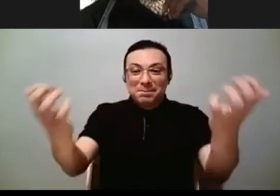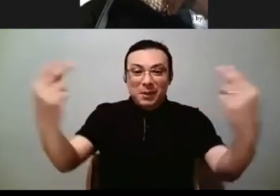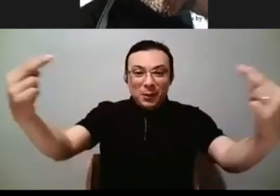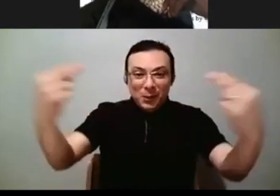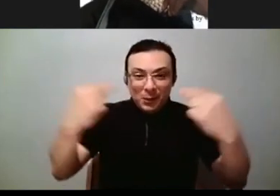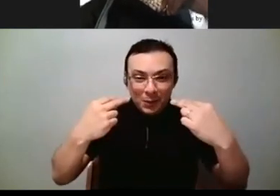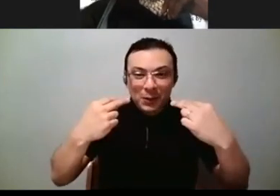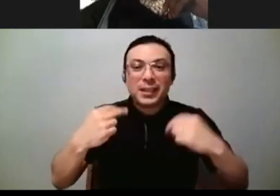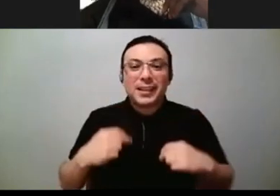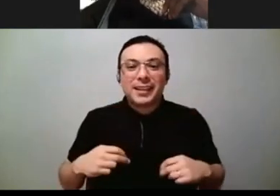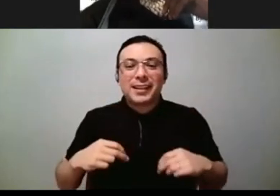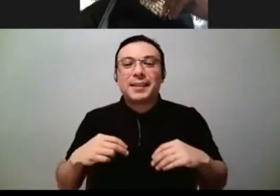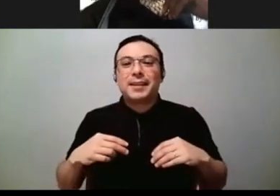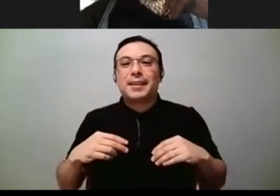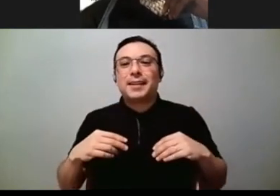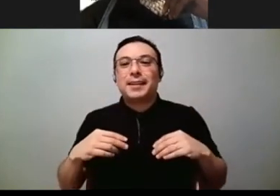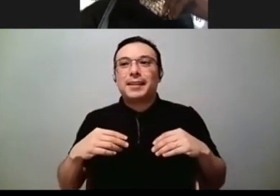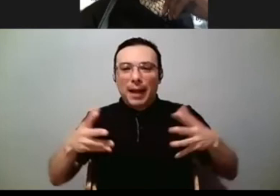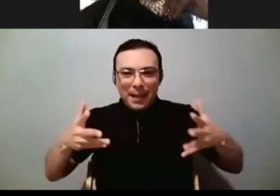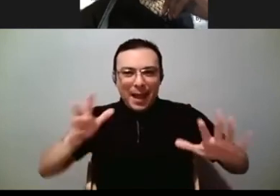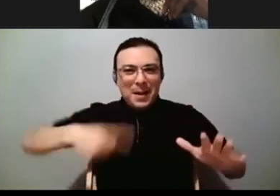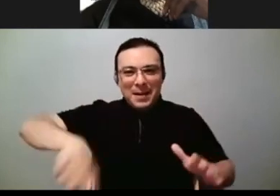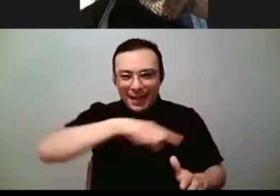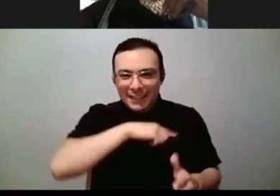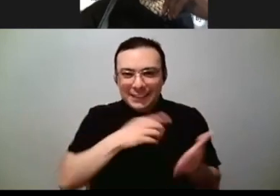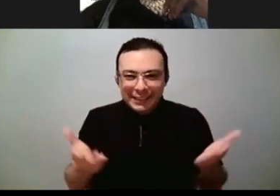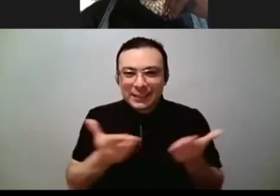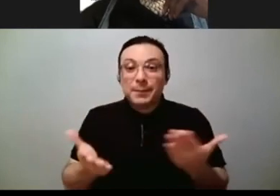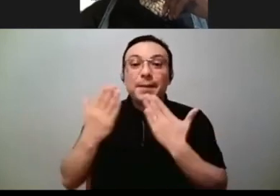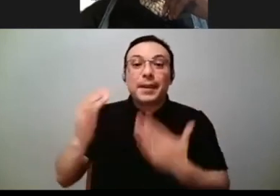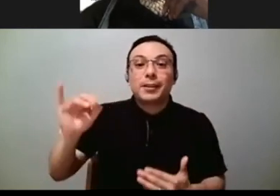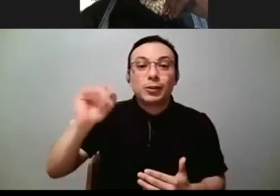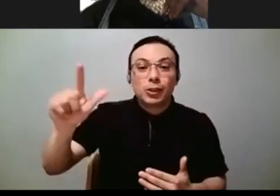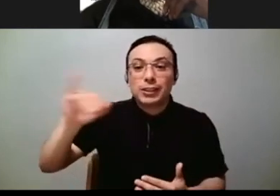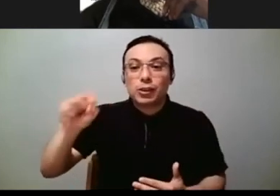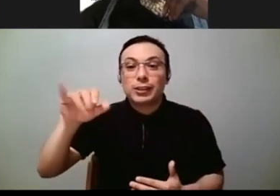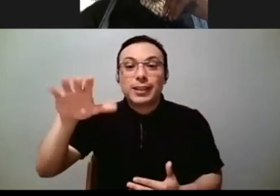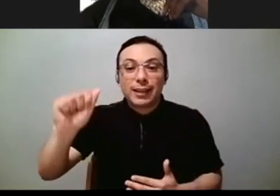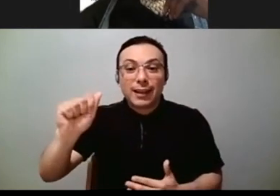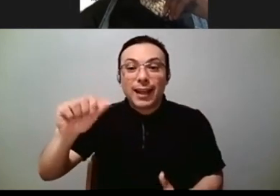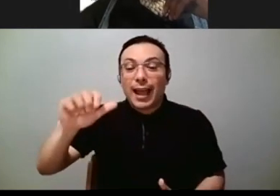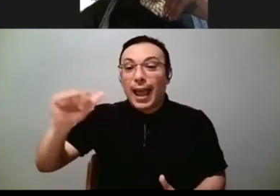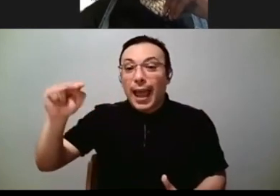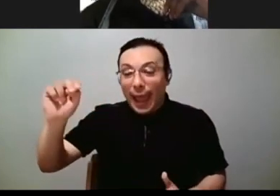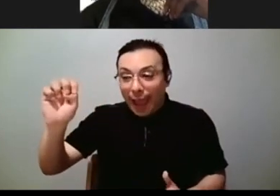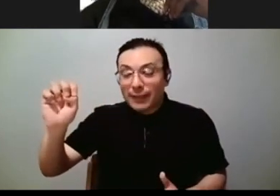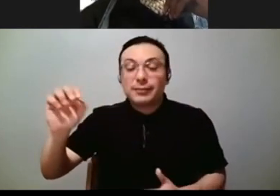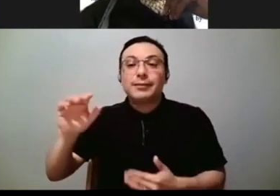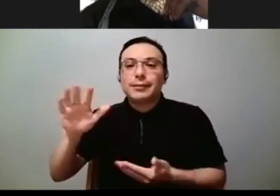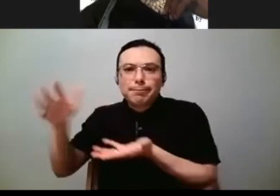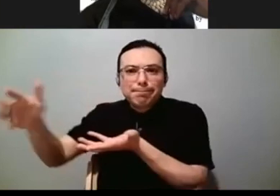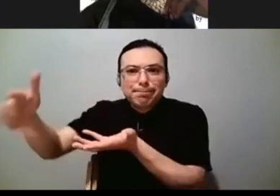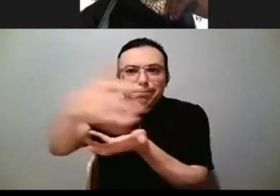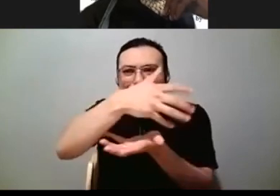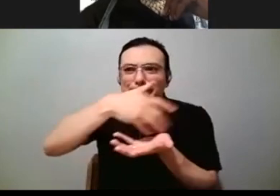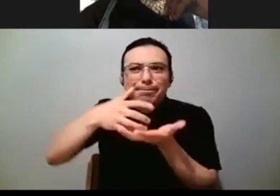for us and i'd like to thank jill and jessica and ann for uh curating this wonderful panel tonight